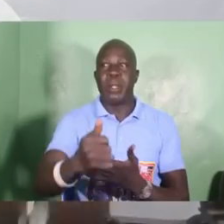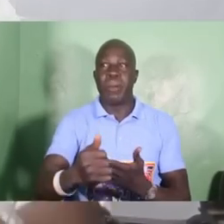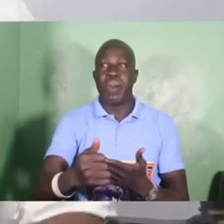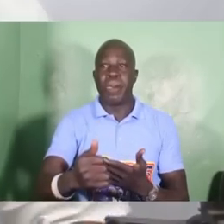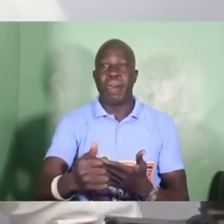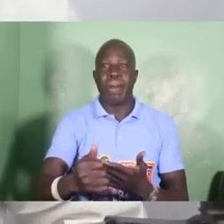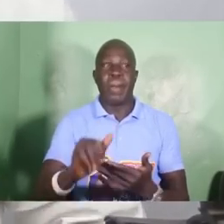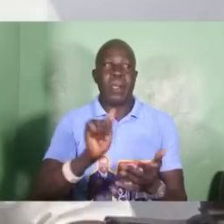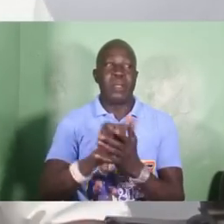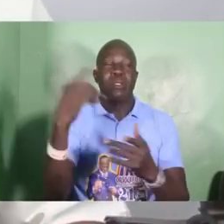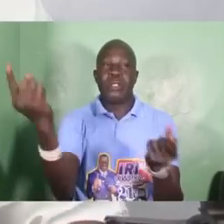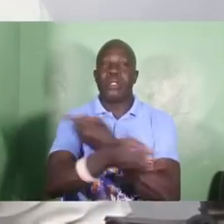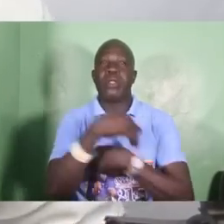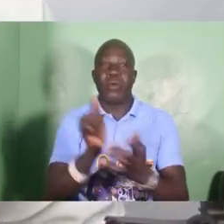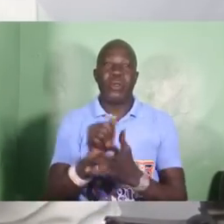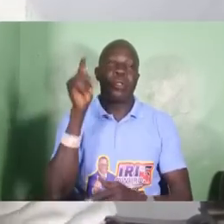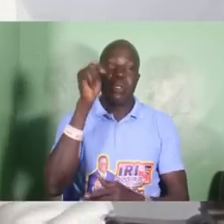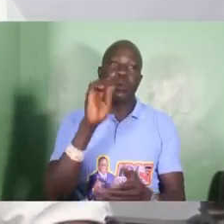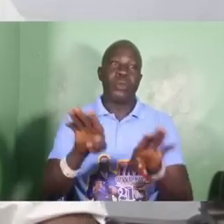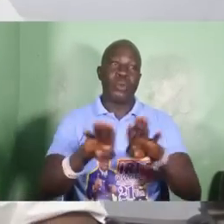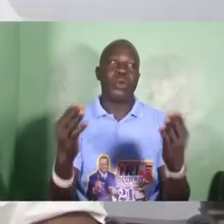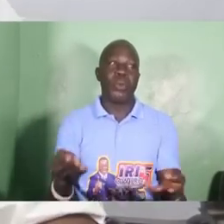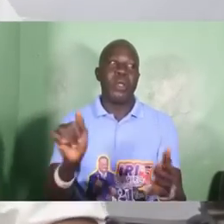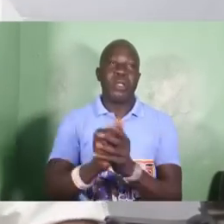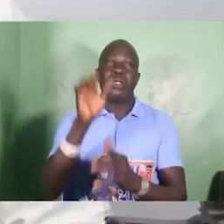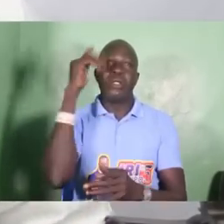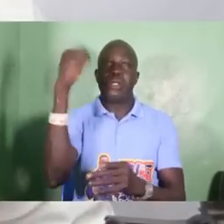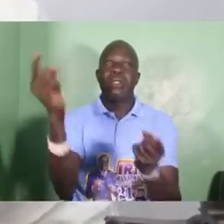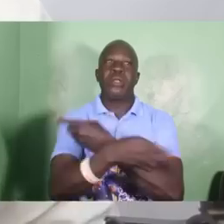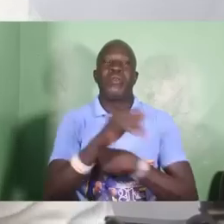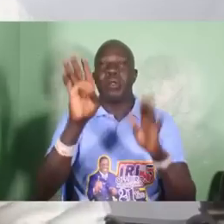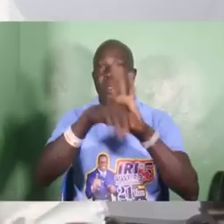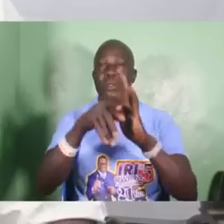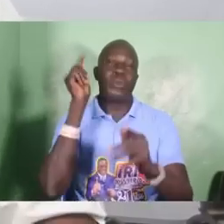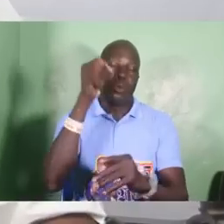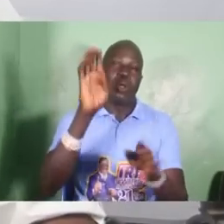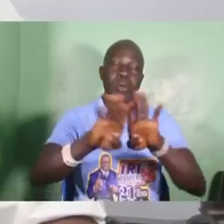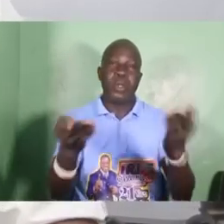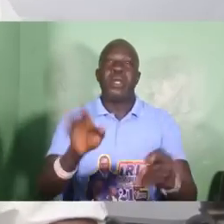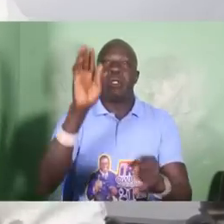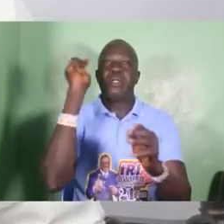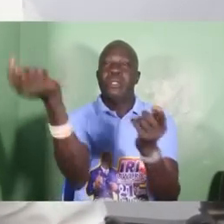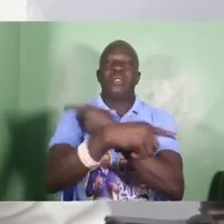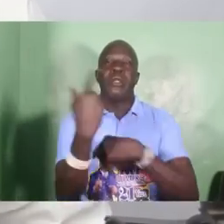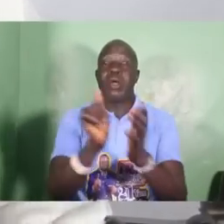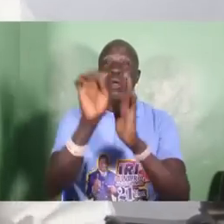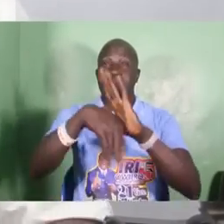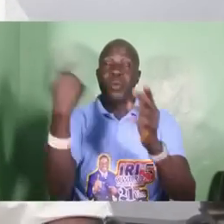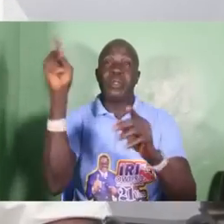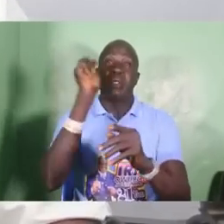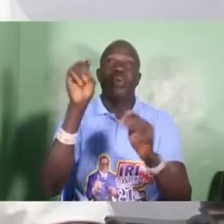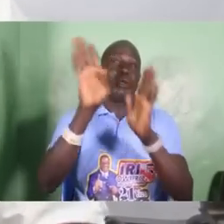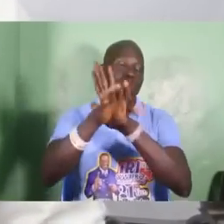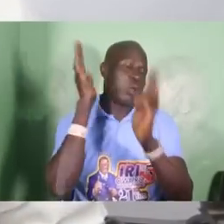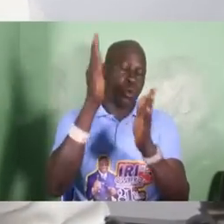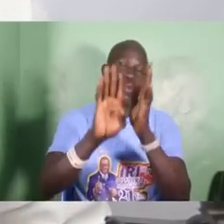your door of testimony will open. Your door of testimony will open. Your door of testimony will open. Your door of testimony will